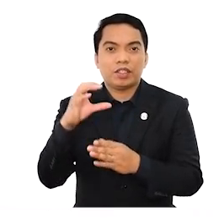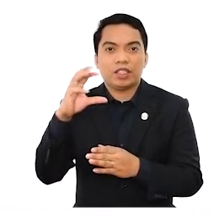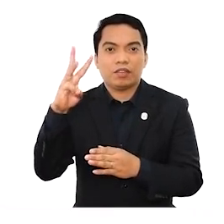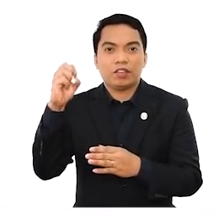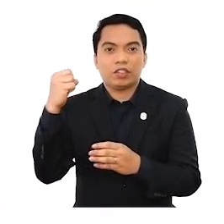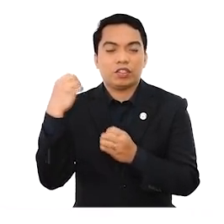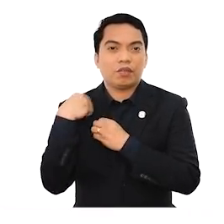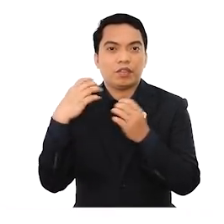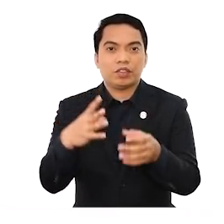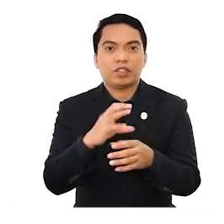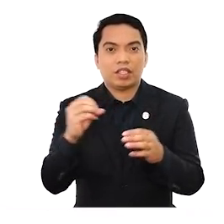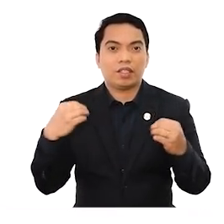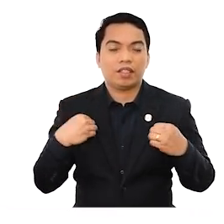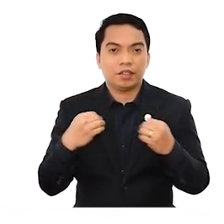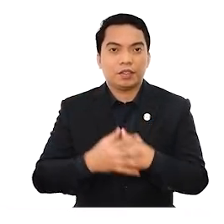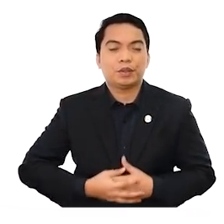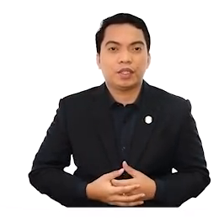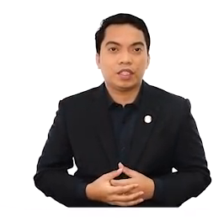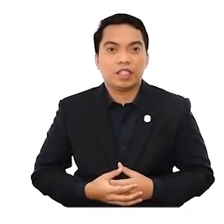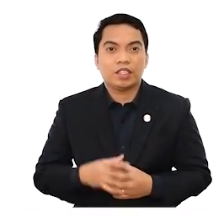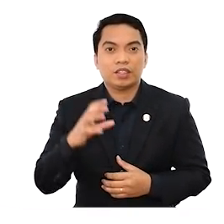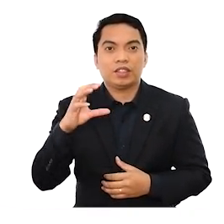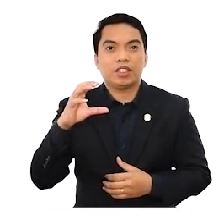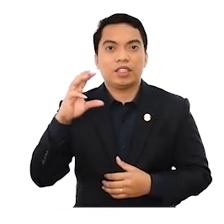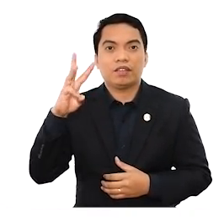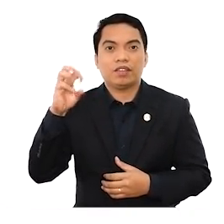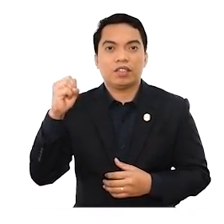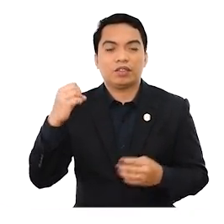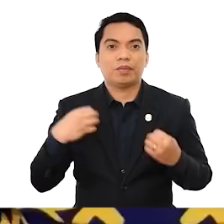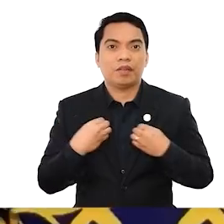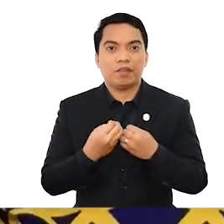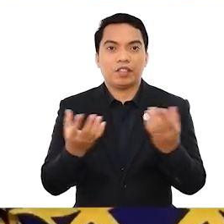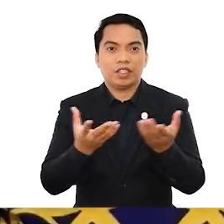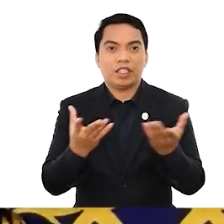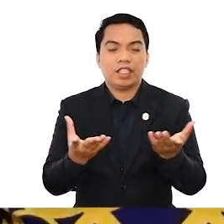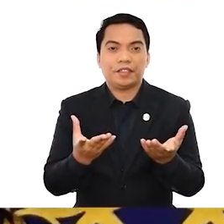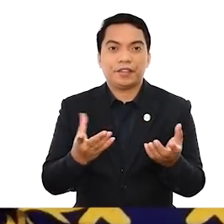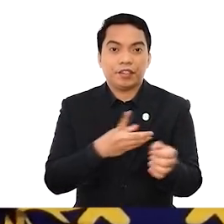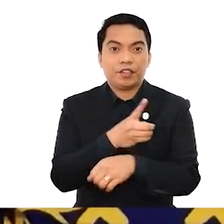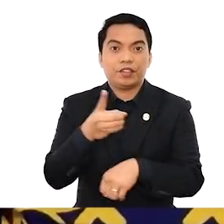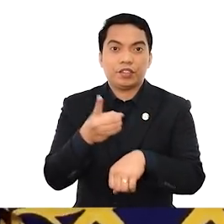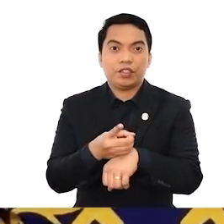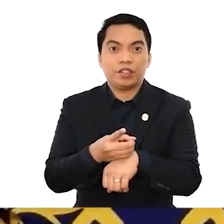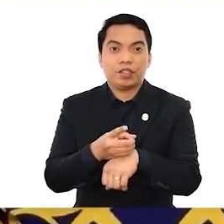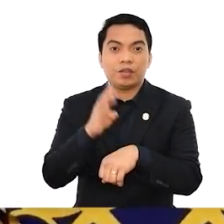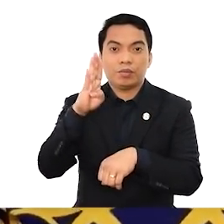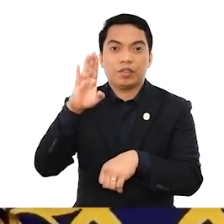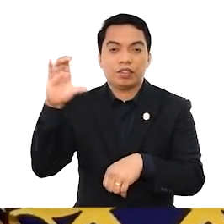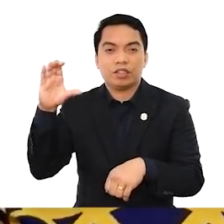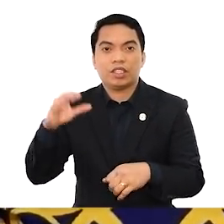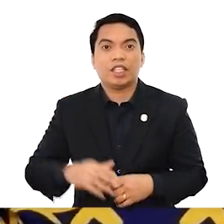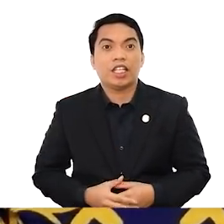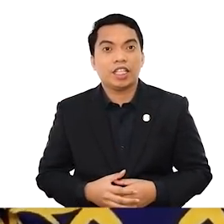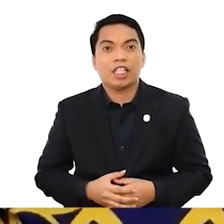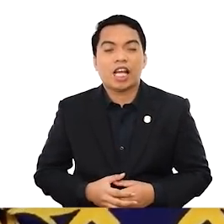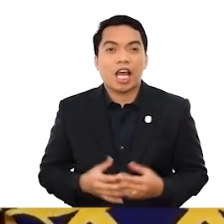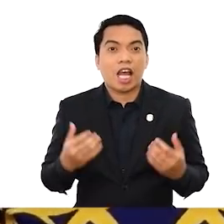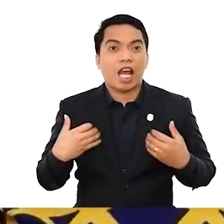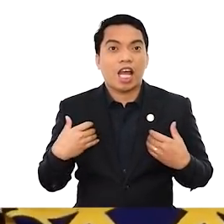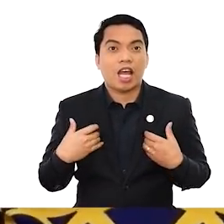CWS members from the various local congregations in the district were able to put together several informative and